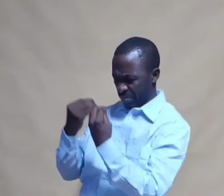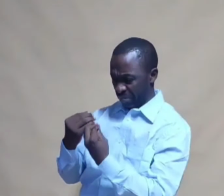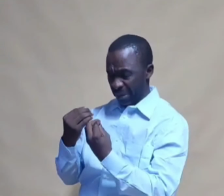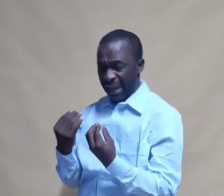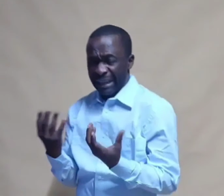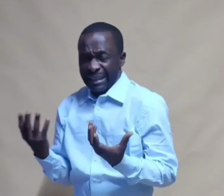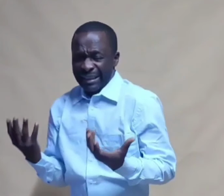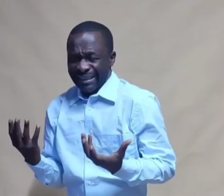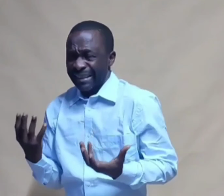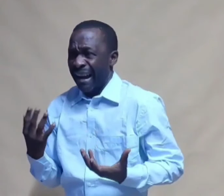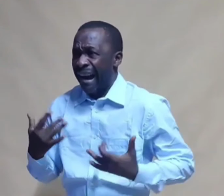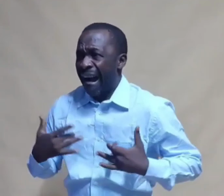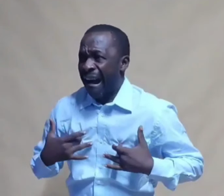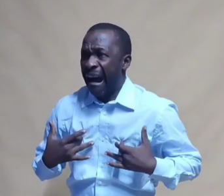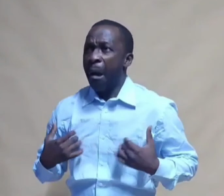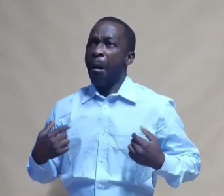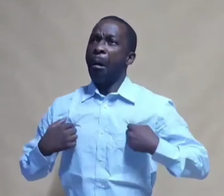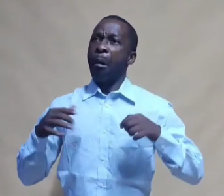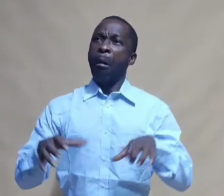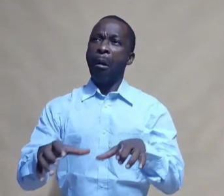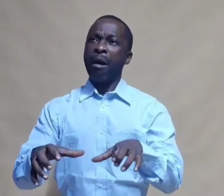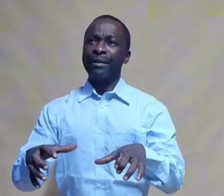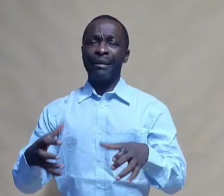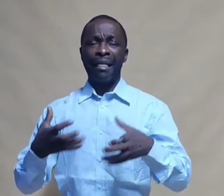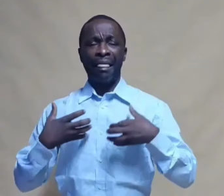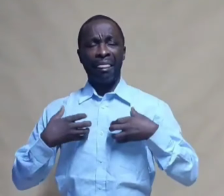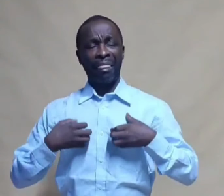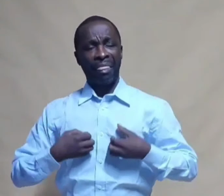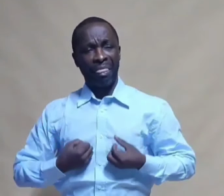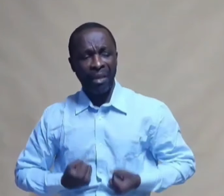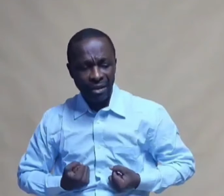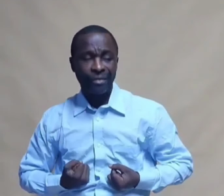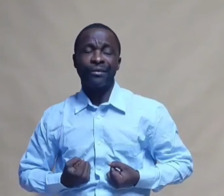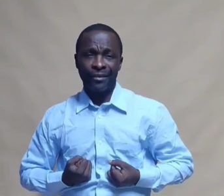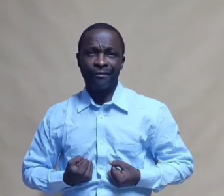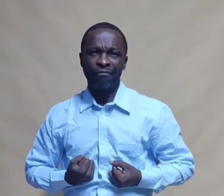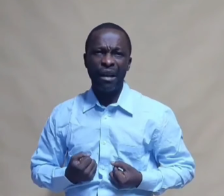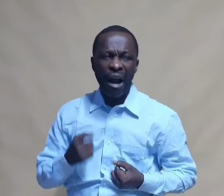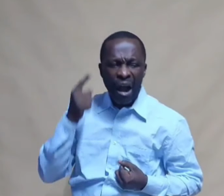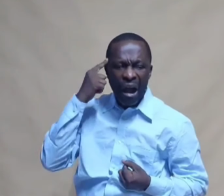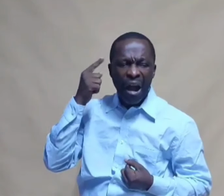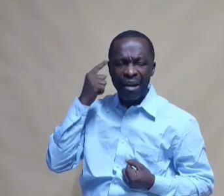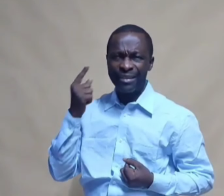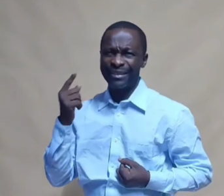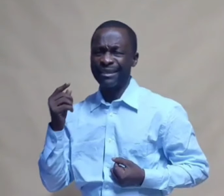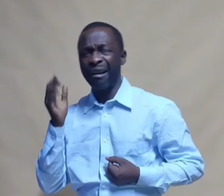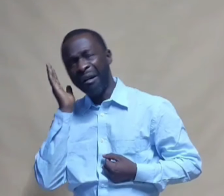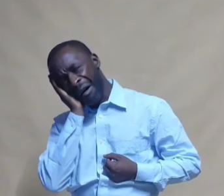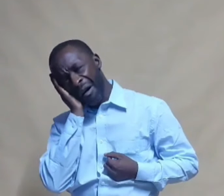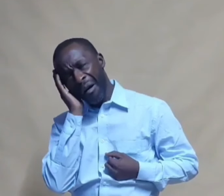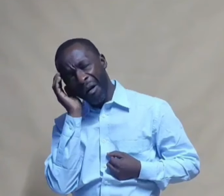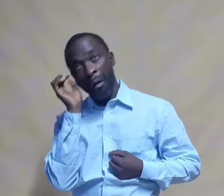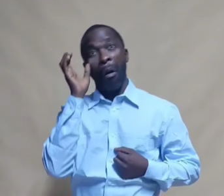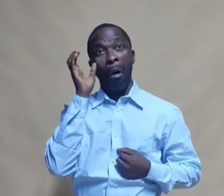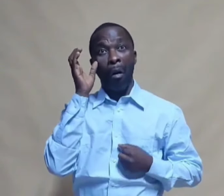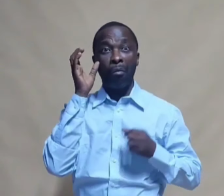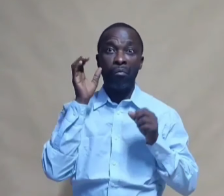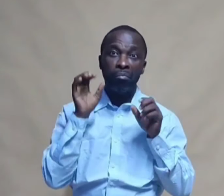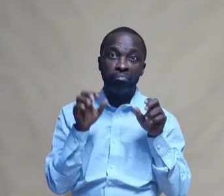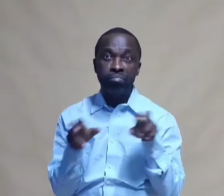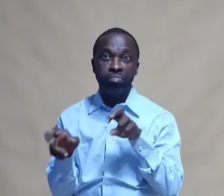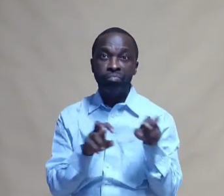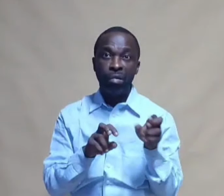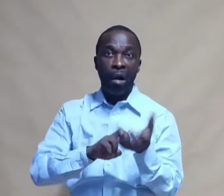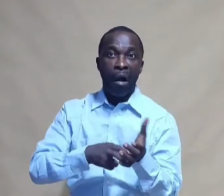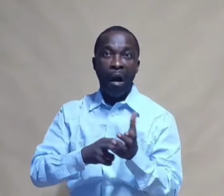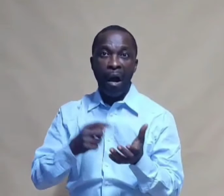3. Physical health. Chronic stress due to racism can lead to various health problems, including heart disease,